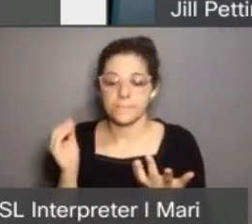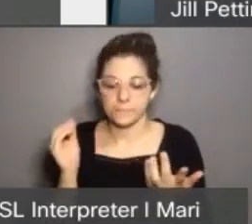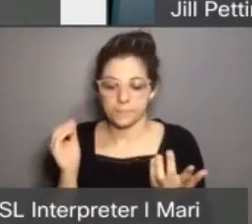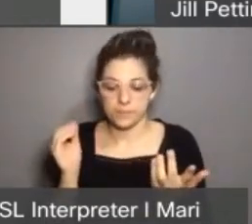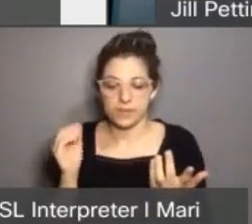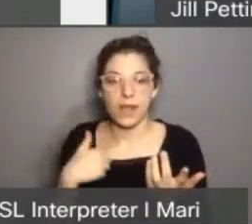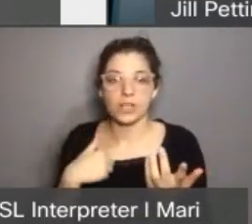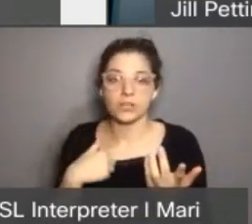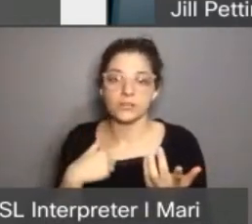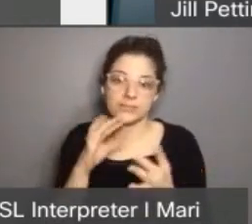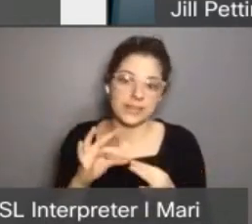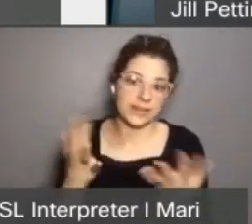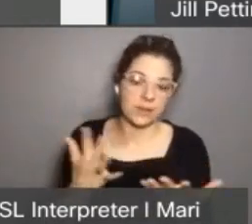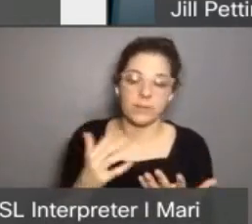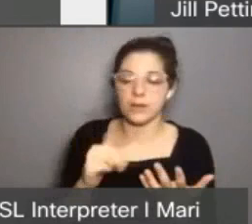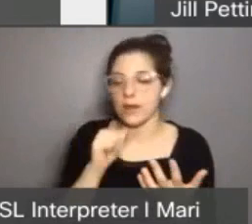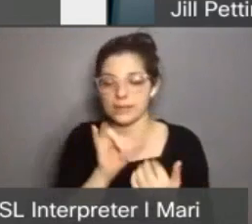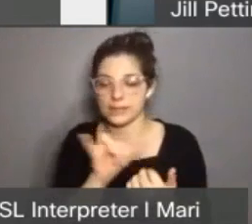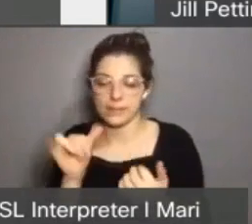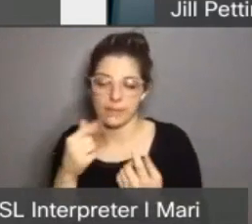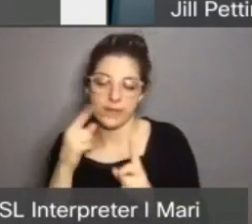could say here, but it won't have the same effect.